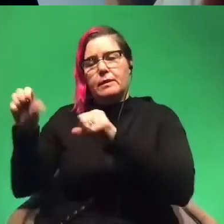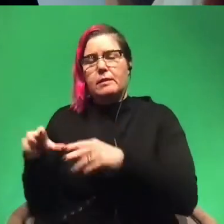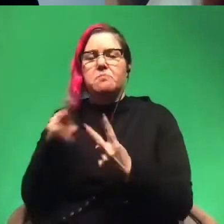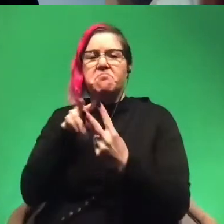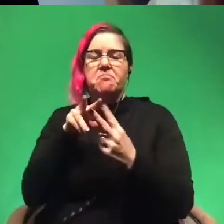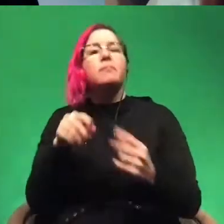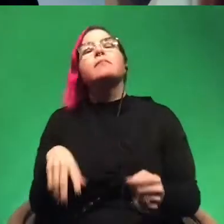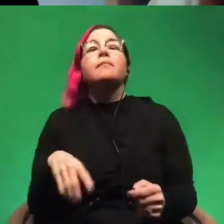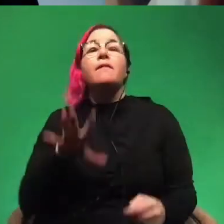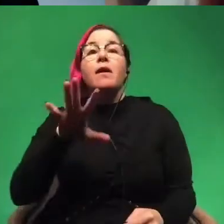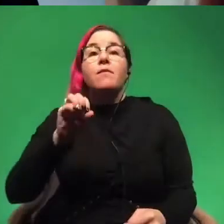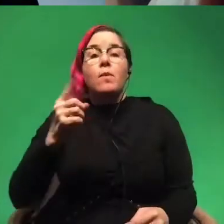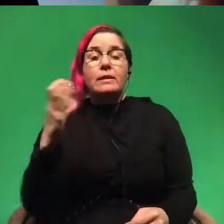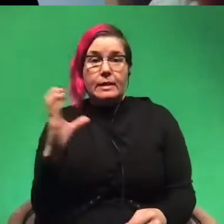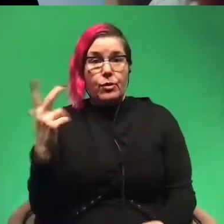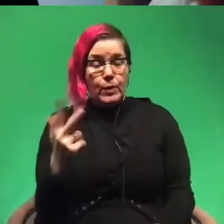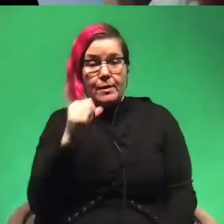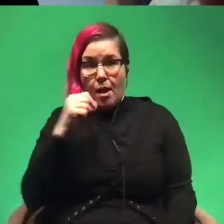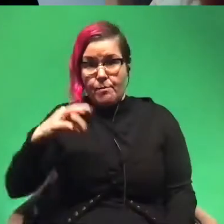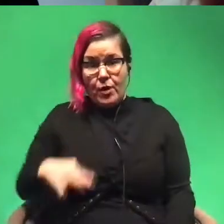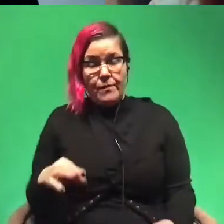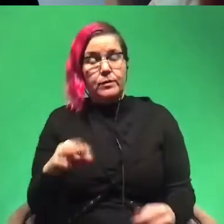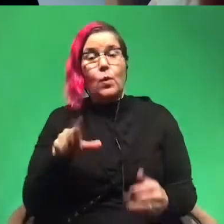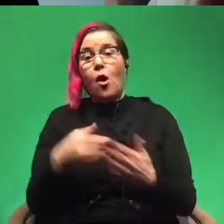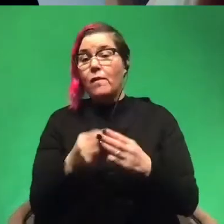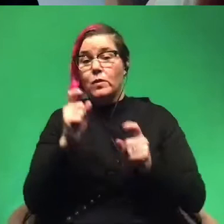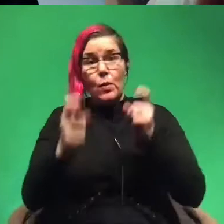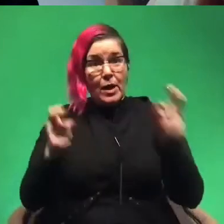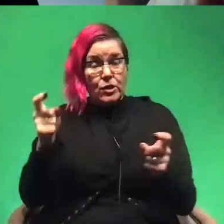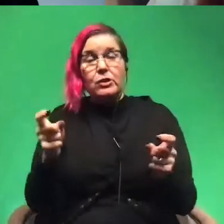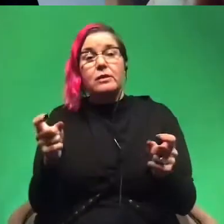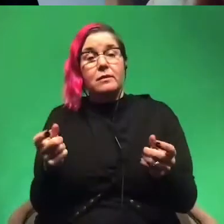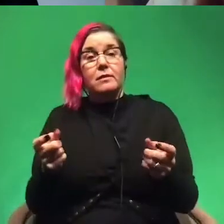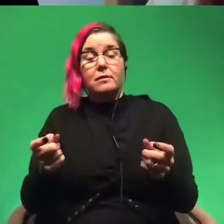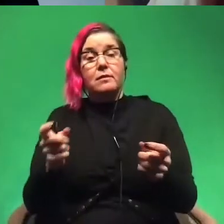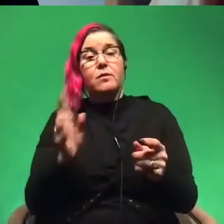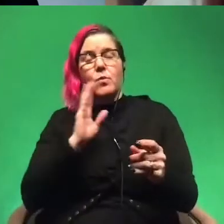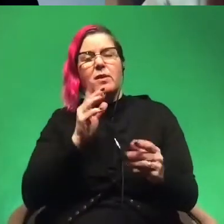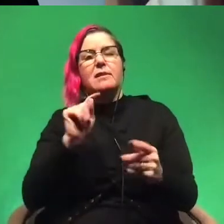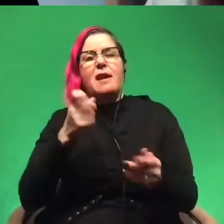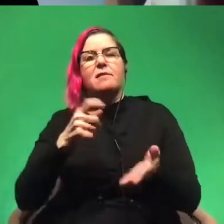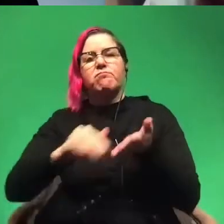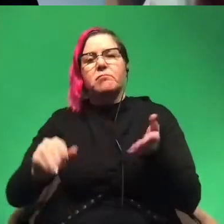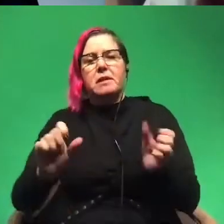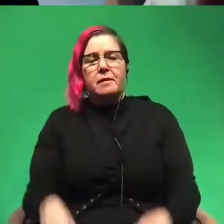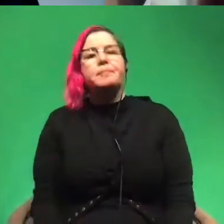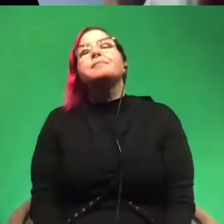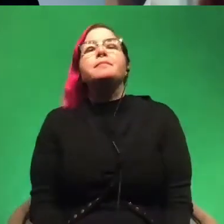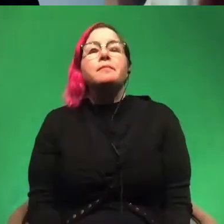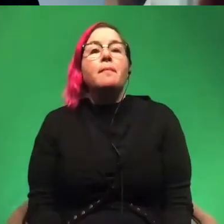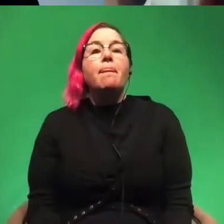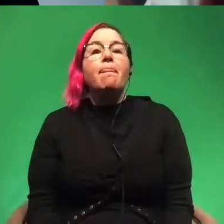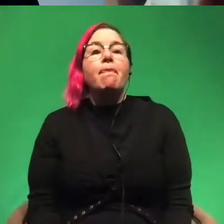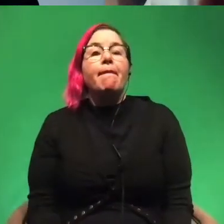paypal.me/skypeascientist. We are a 501c3 nonprofit, so all of the donations that you make to our program are tax deductible. So with